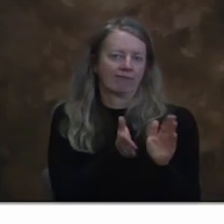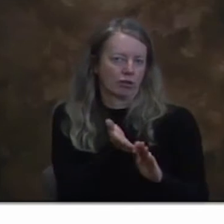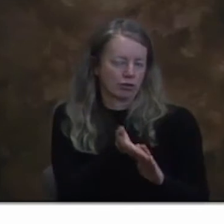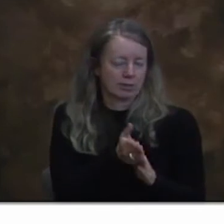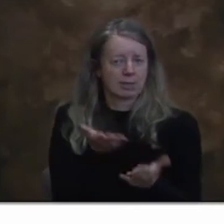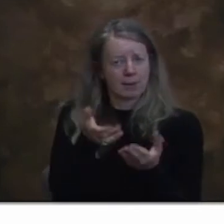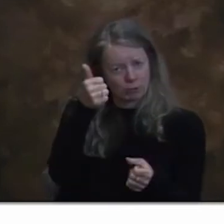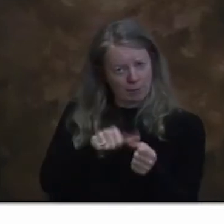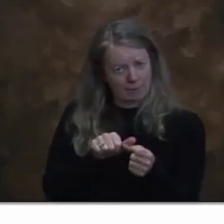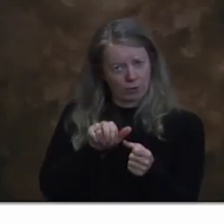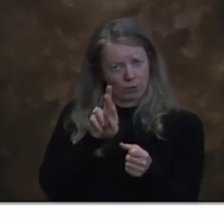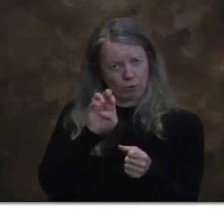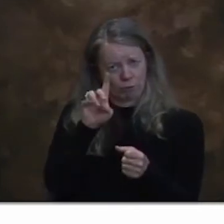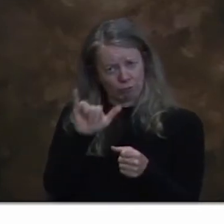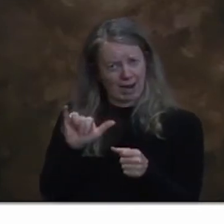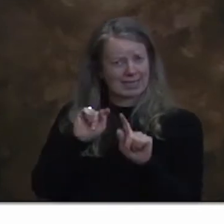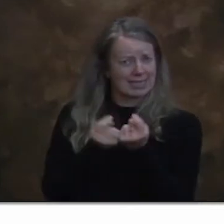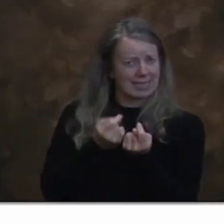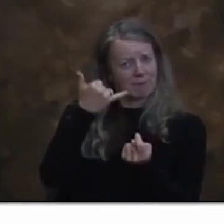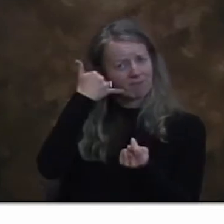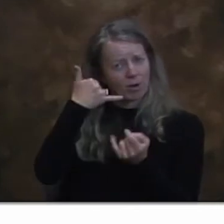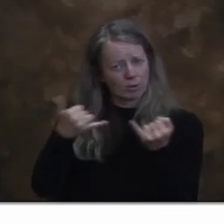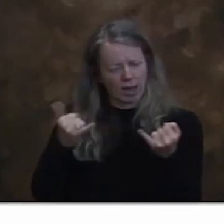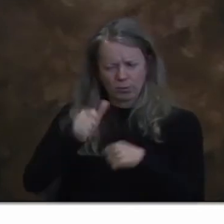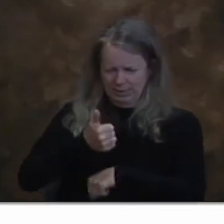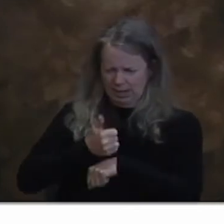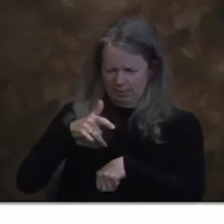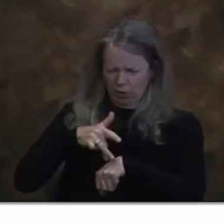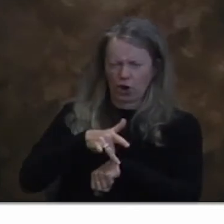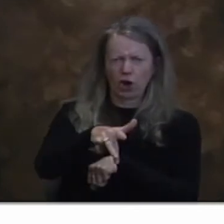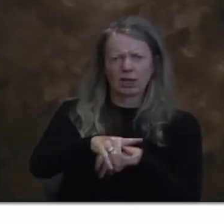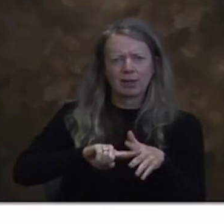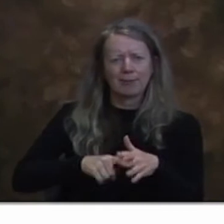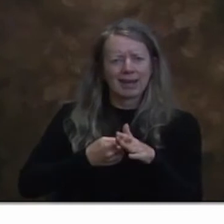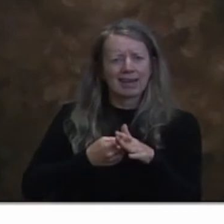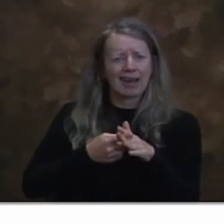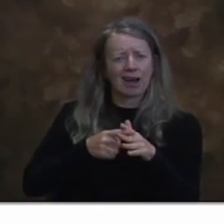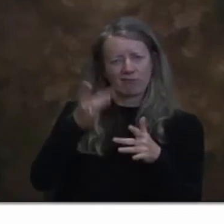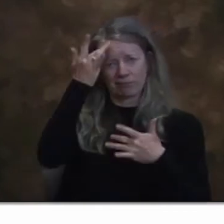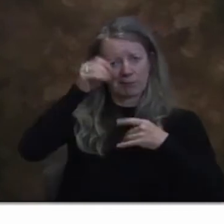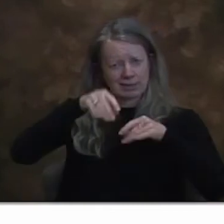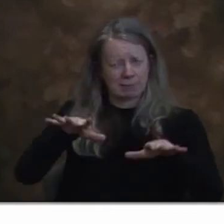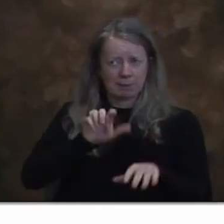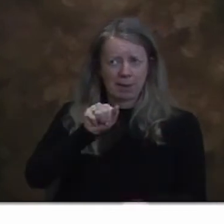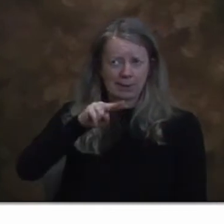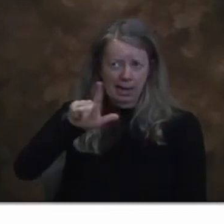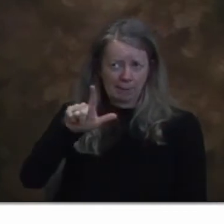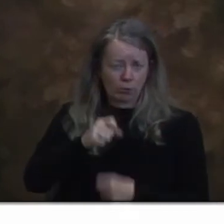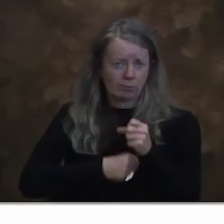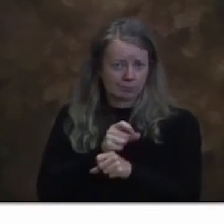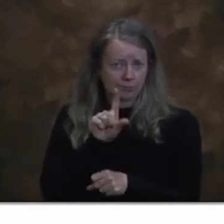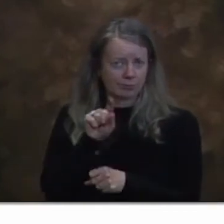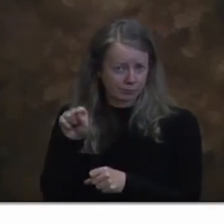phone line was established early on in the pandemic. I believe it was around April of